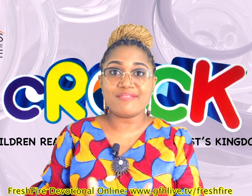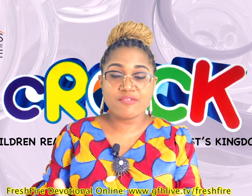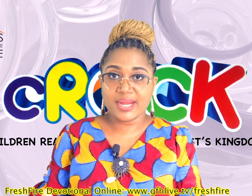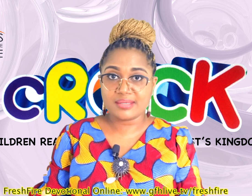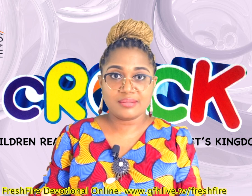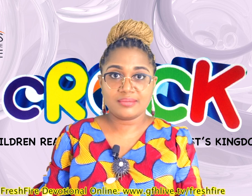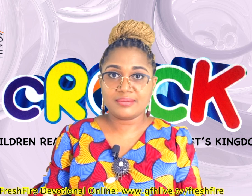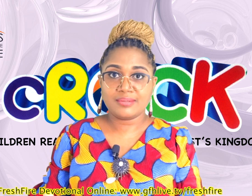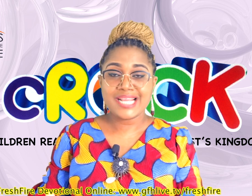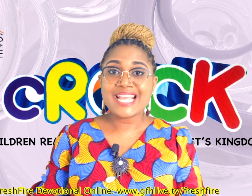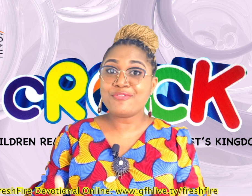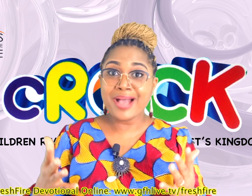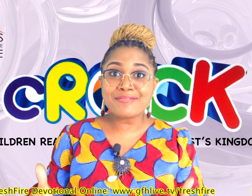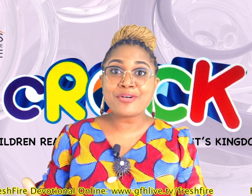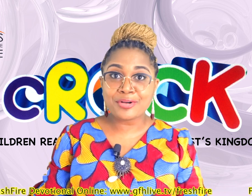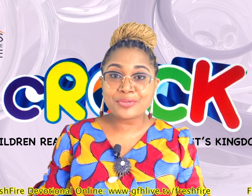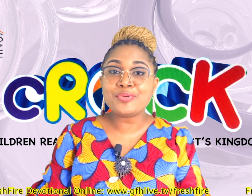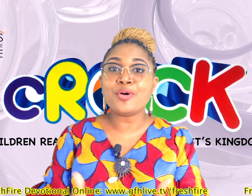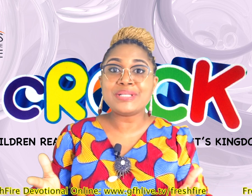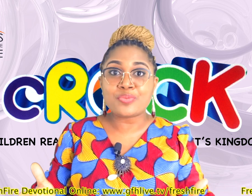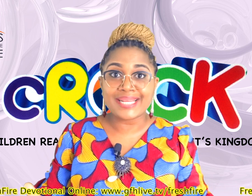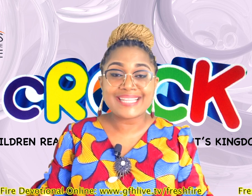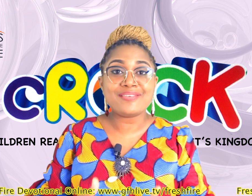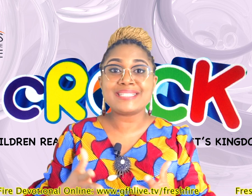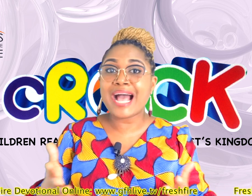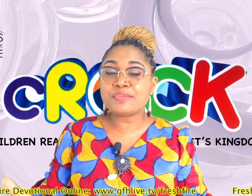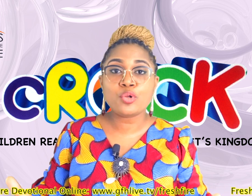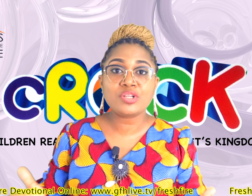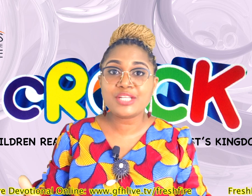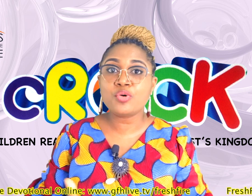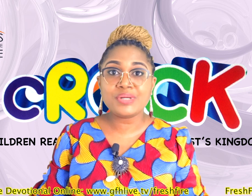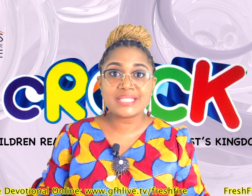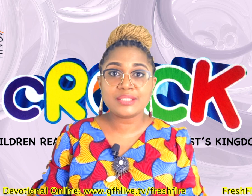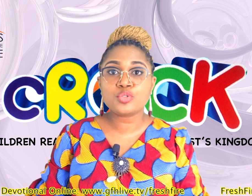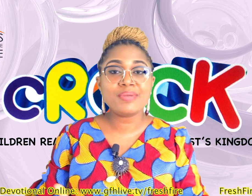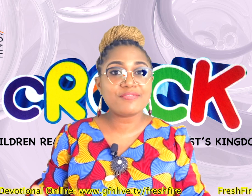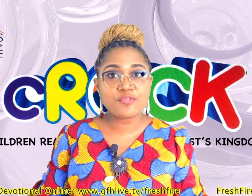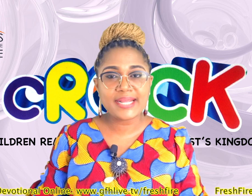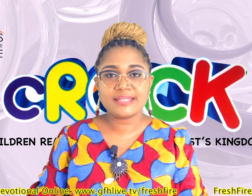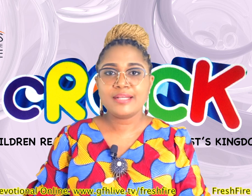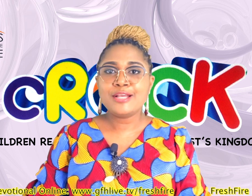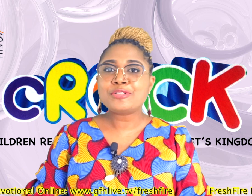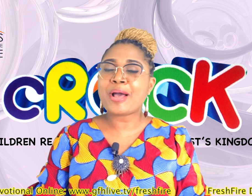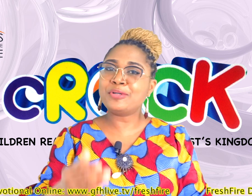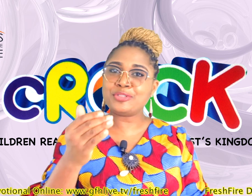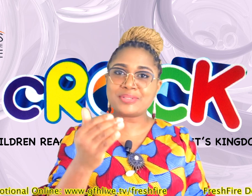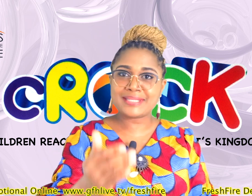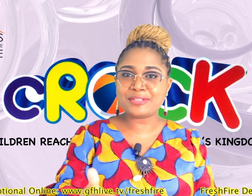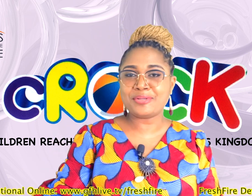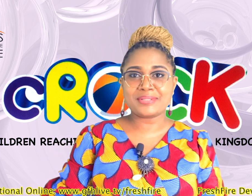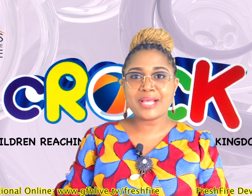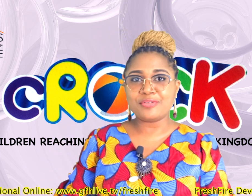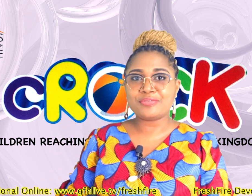to be afraid. If you have a God who will always win, there is absolutely no reason to be afraid. So I want you